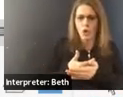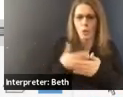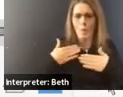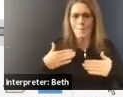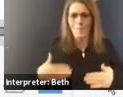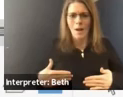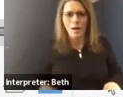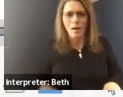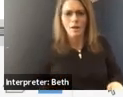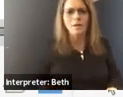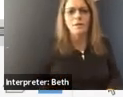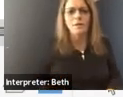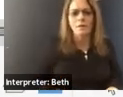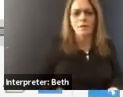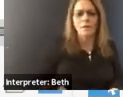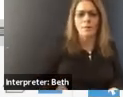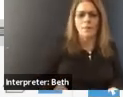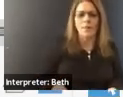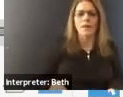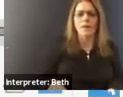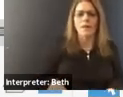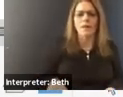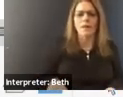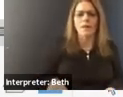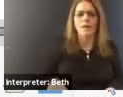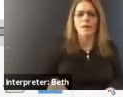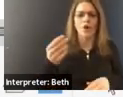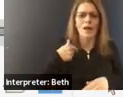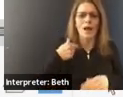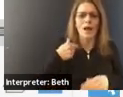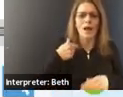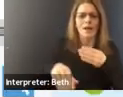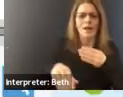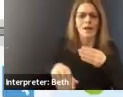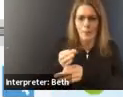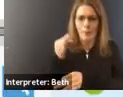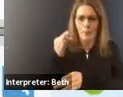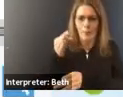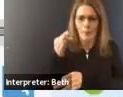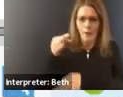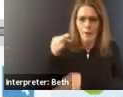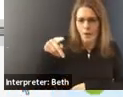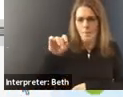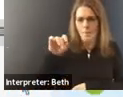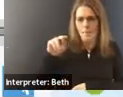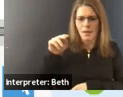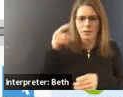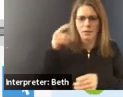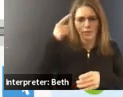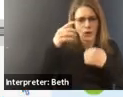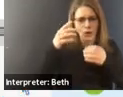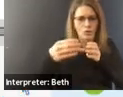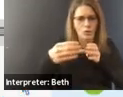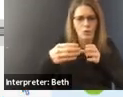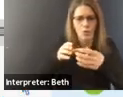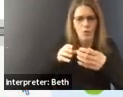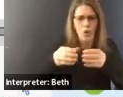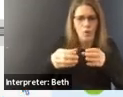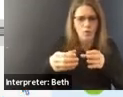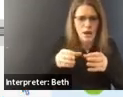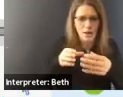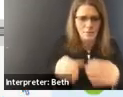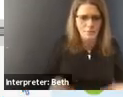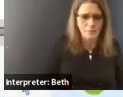pin for this to rotate on. I'm going to draw a sketch on this side. Look at that. give myself a